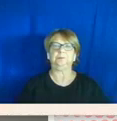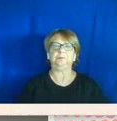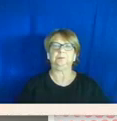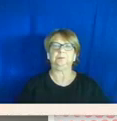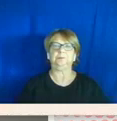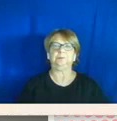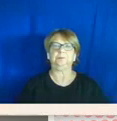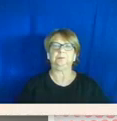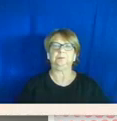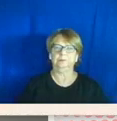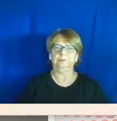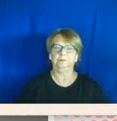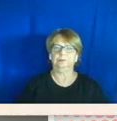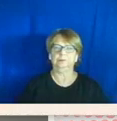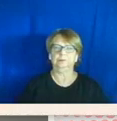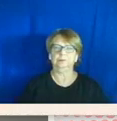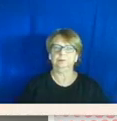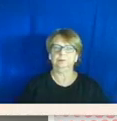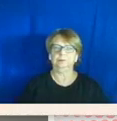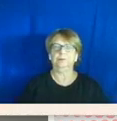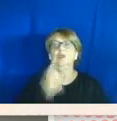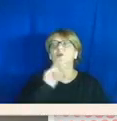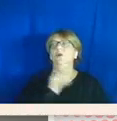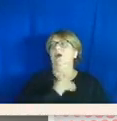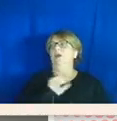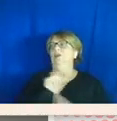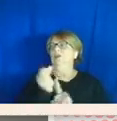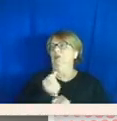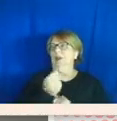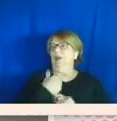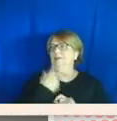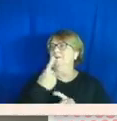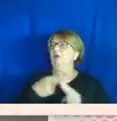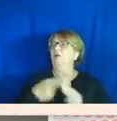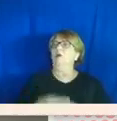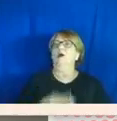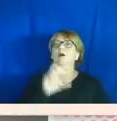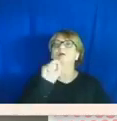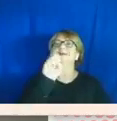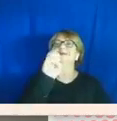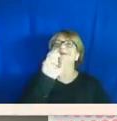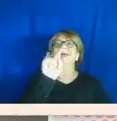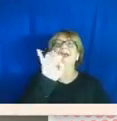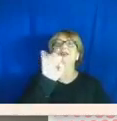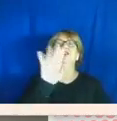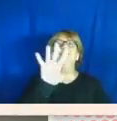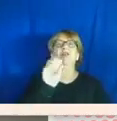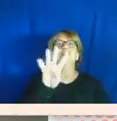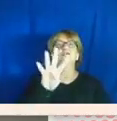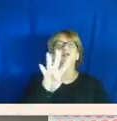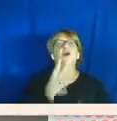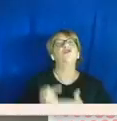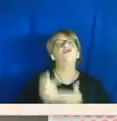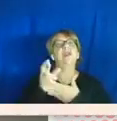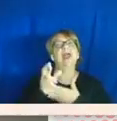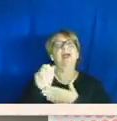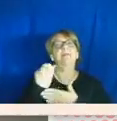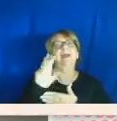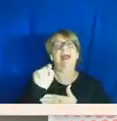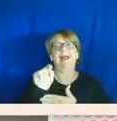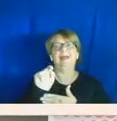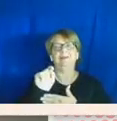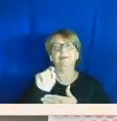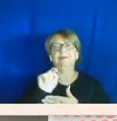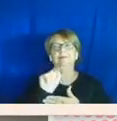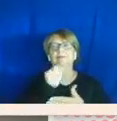And in our case, we had something called Section 504 of the Rehab Act, which said non-discrimination by recipients of